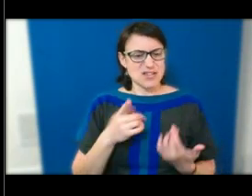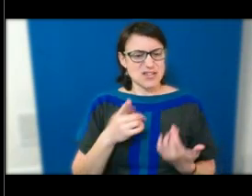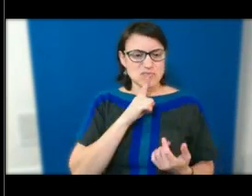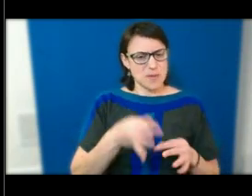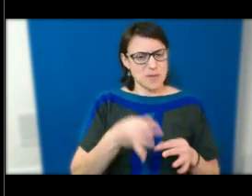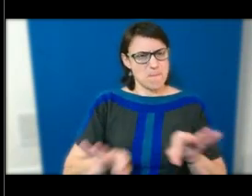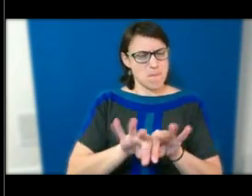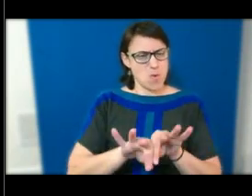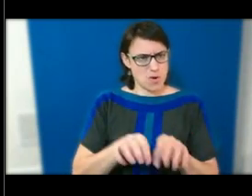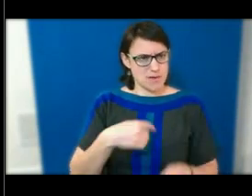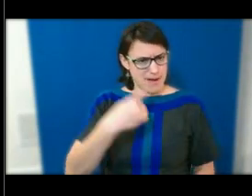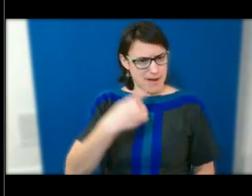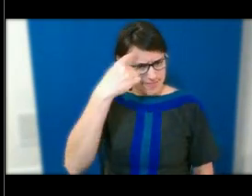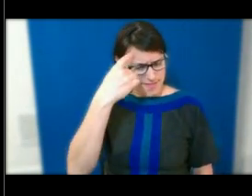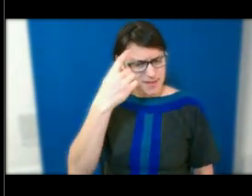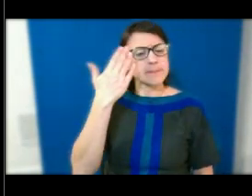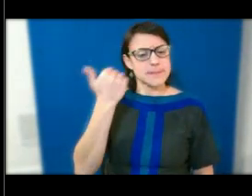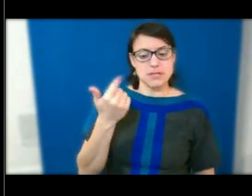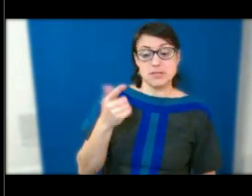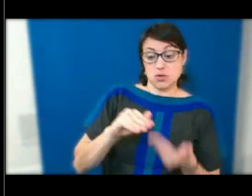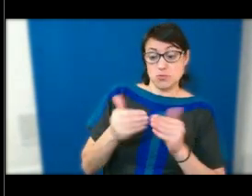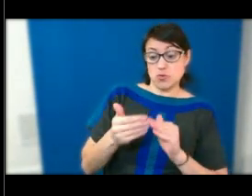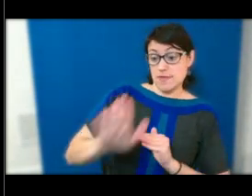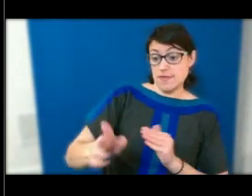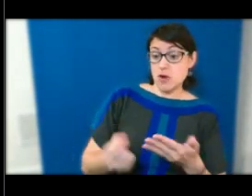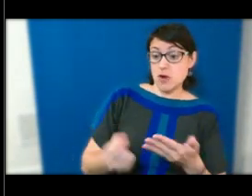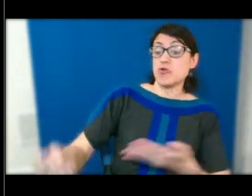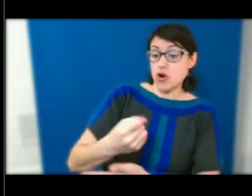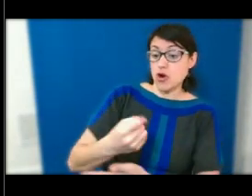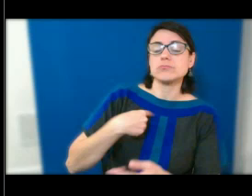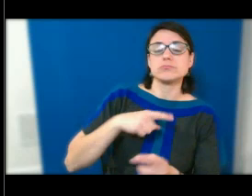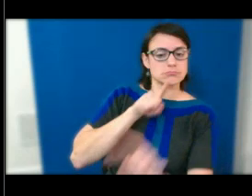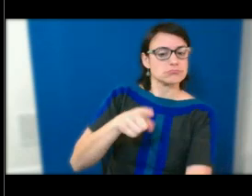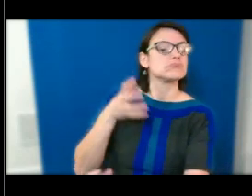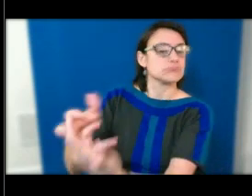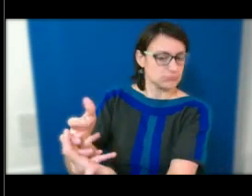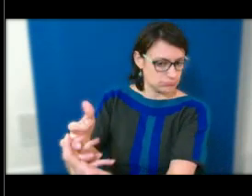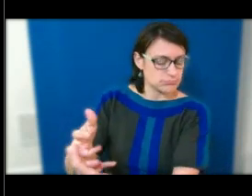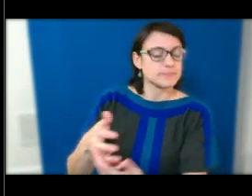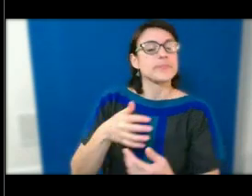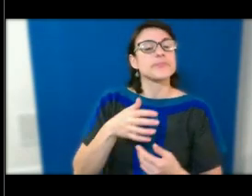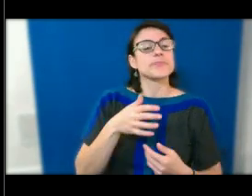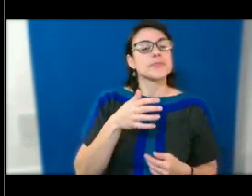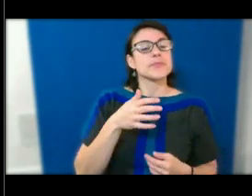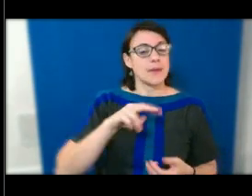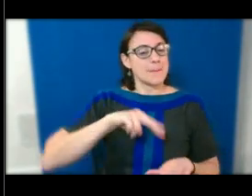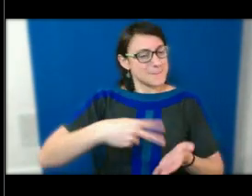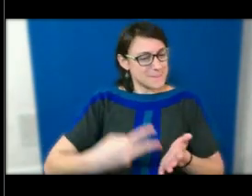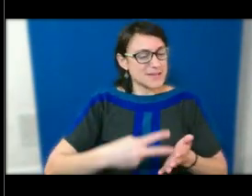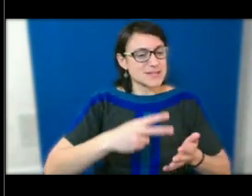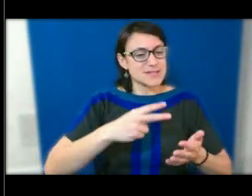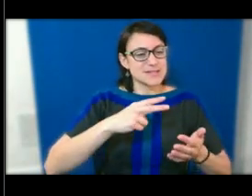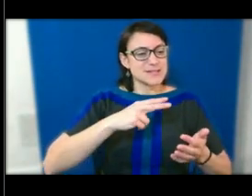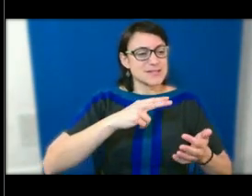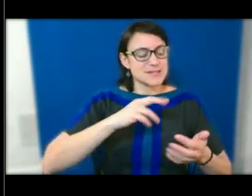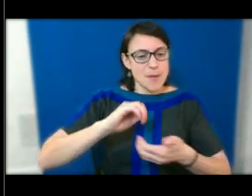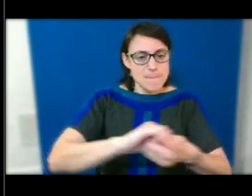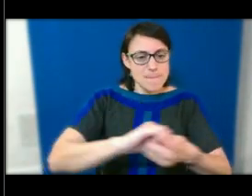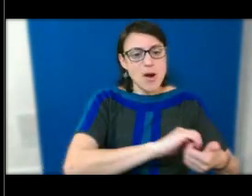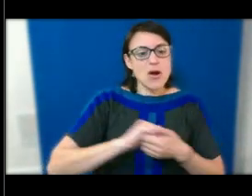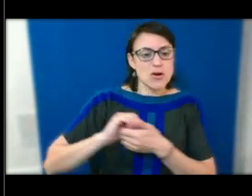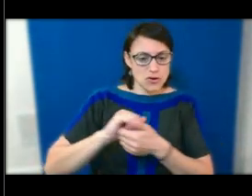to community priorities. The focus on community action coalitions means that partners are coming together to identify challenges that the